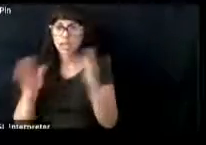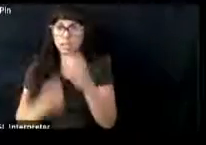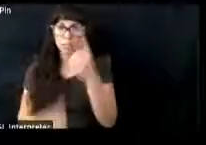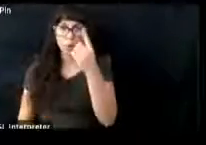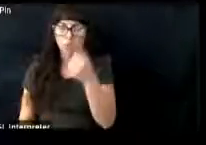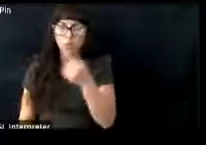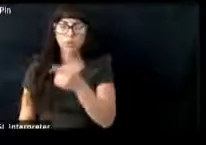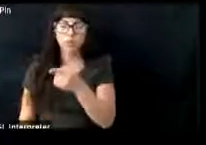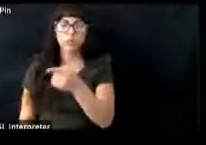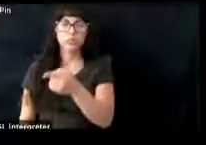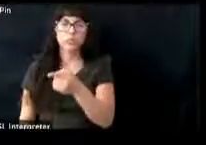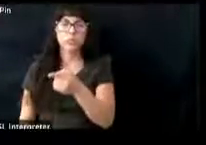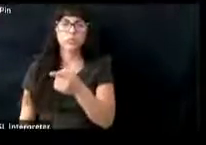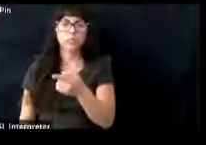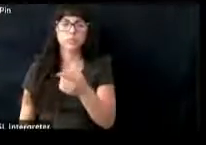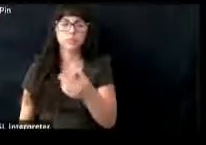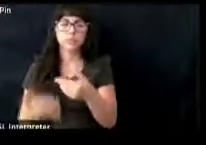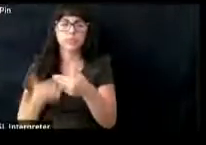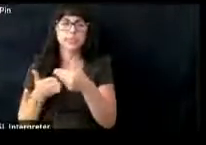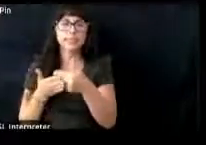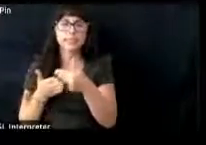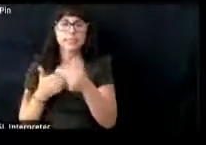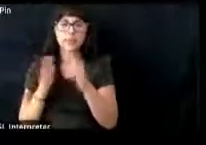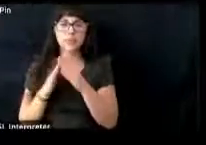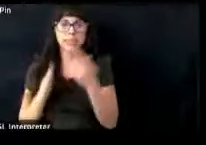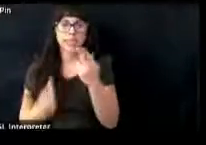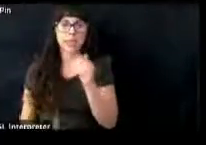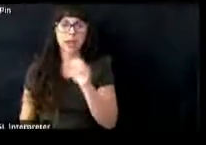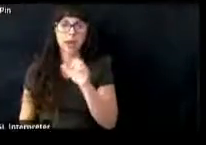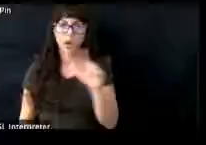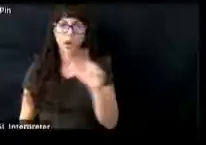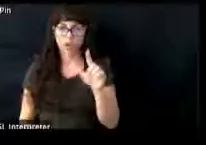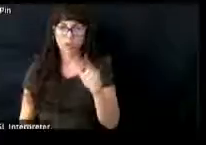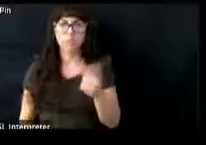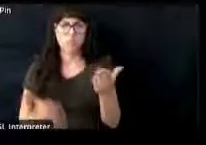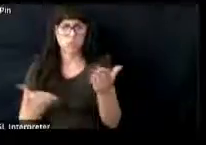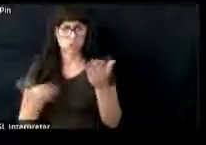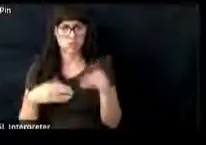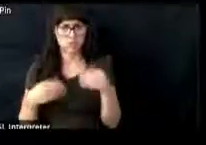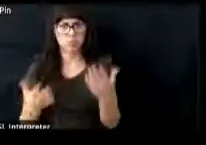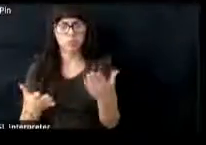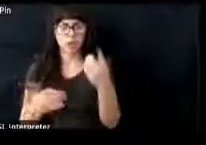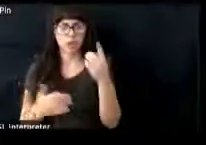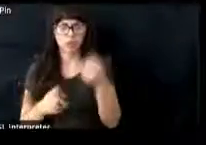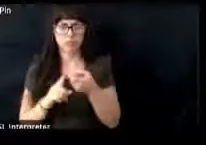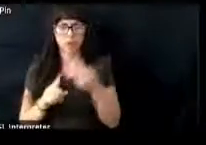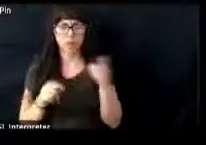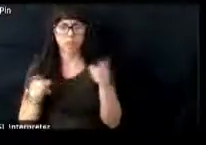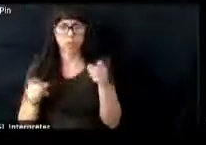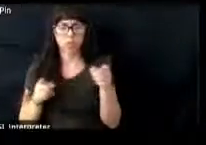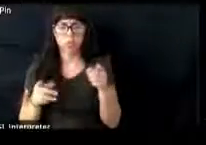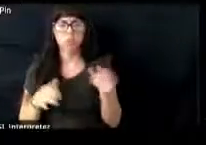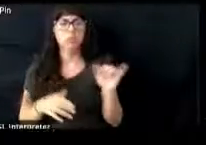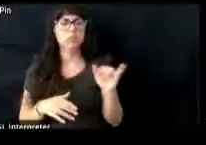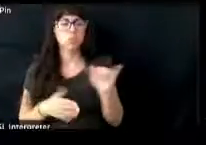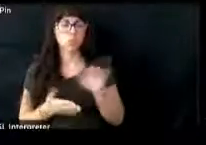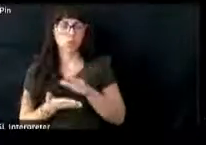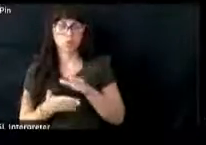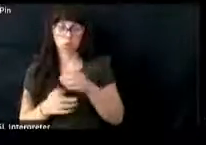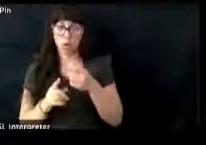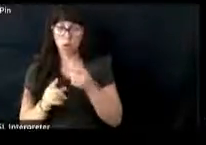that is by the City Hall. And there are services that are provided by the schools as well